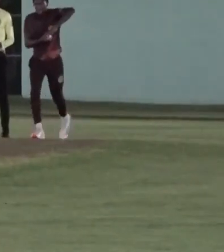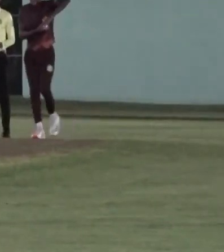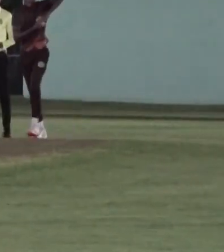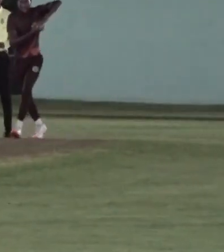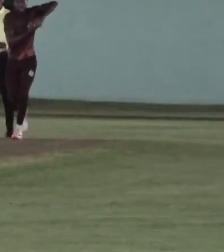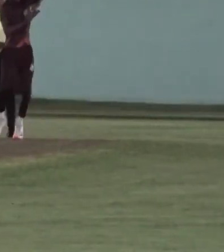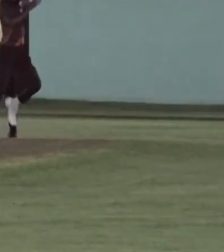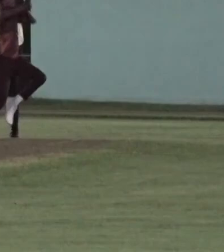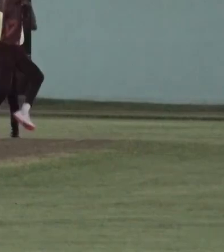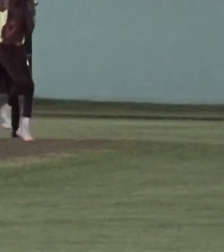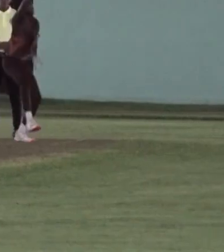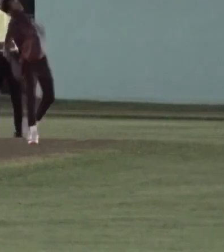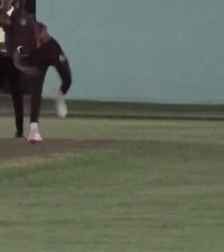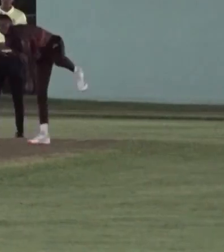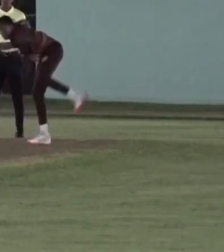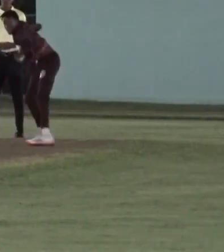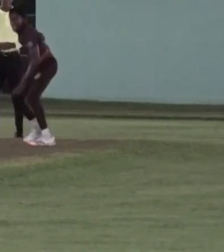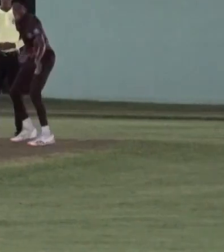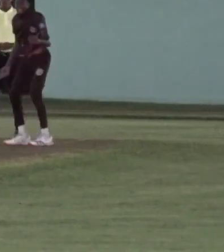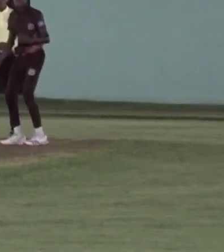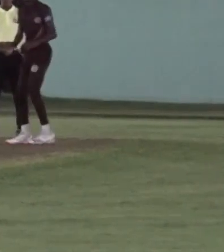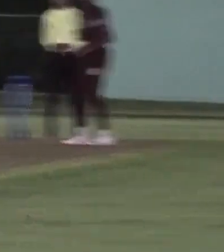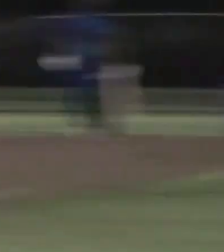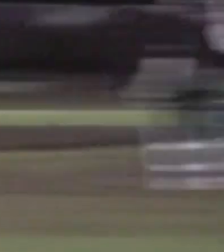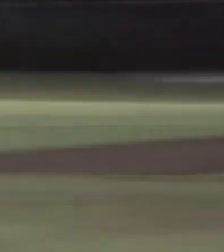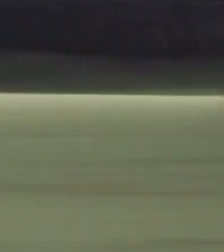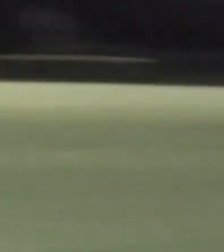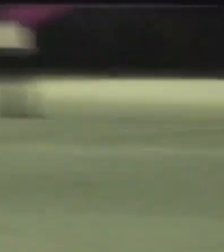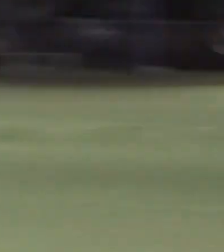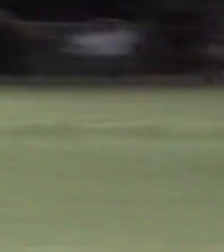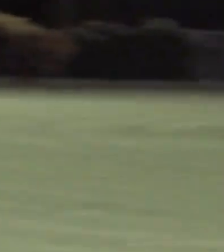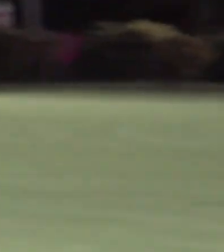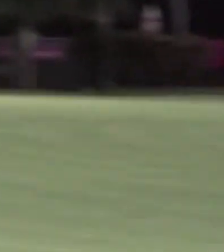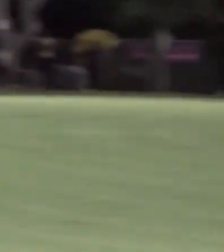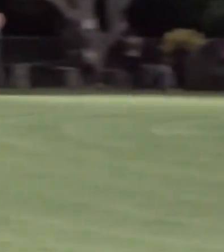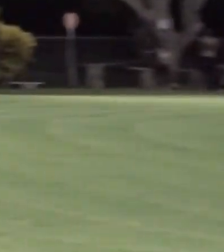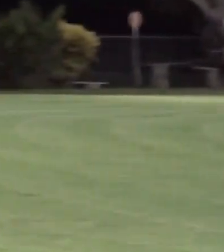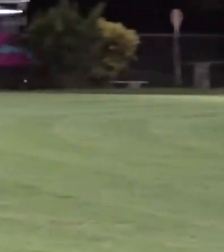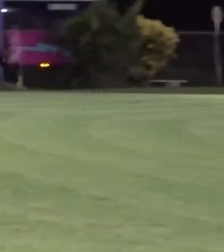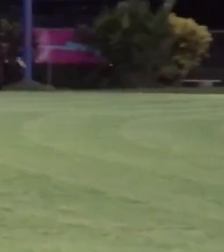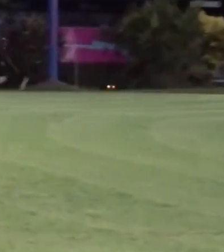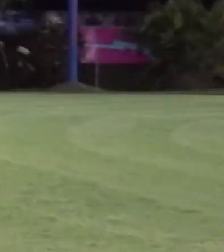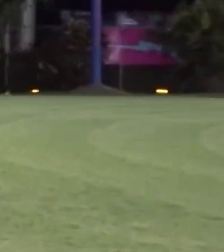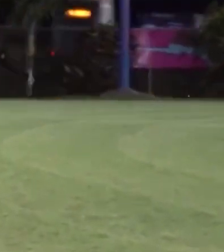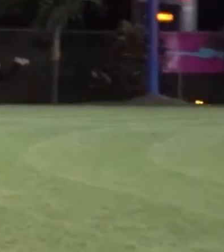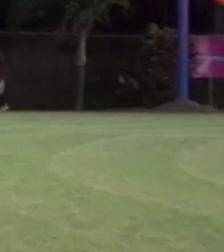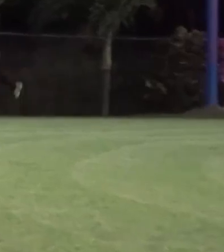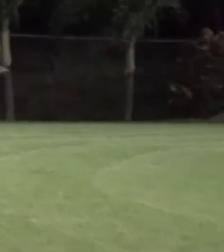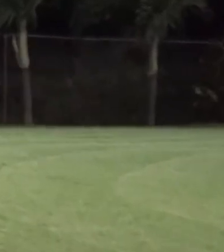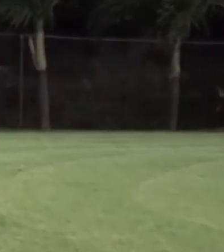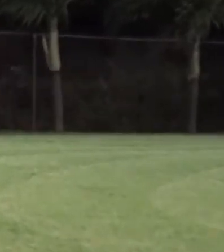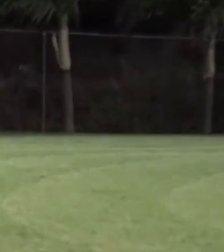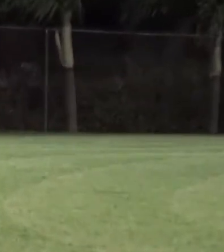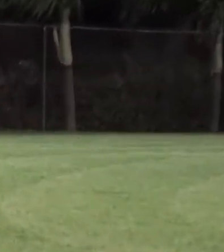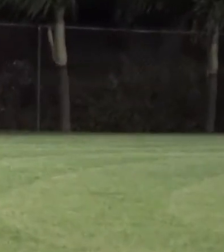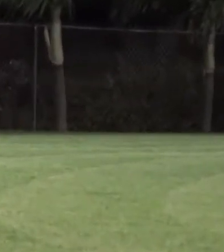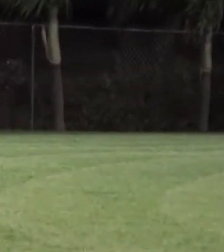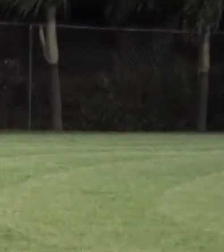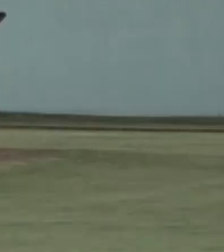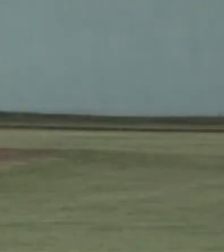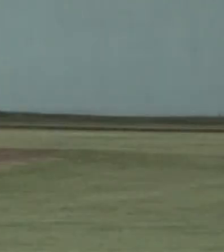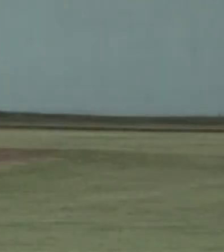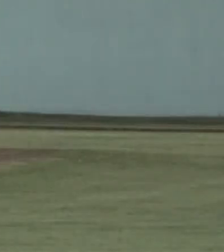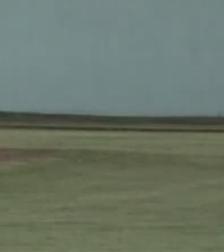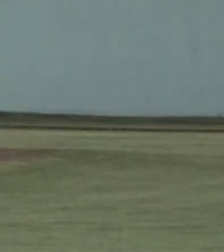Toppin for 10, so St. Lucie in dire need of a revival. Javado Holder gets all of that freeness from the full